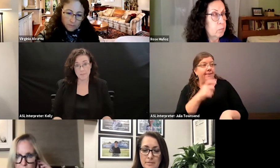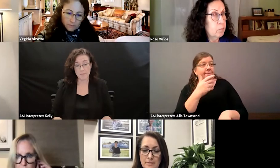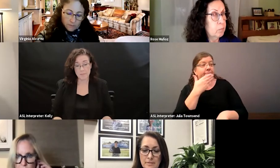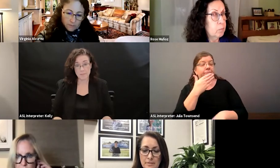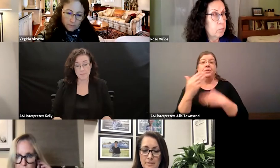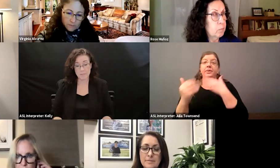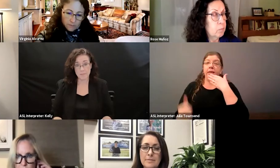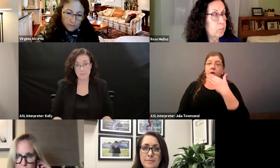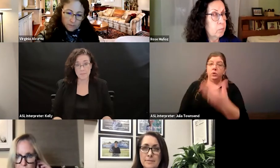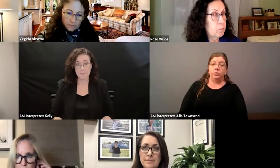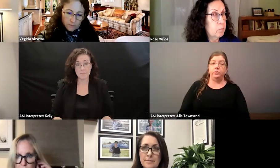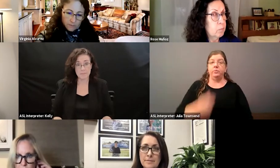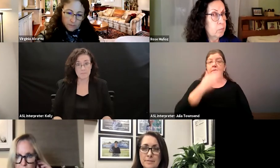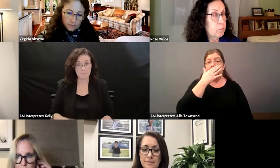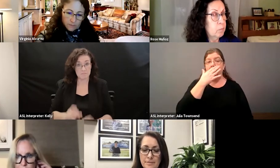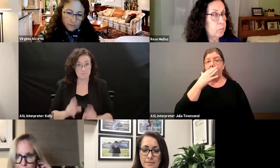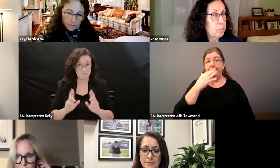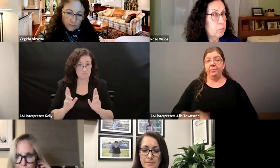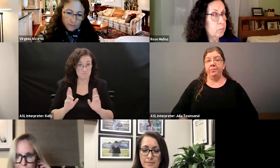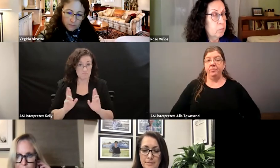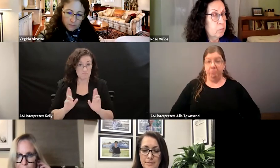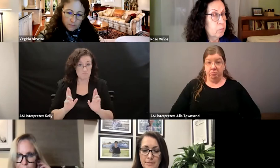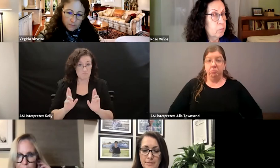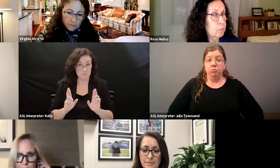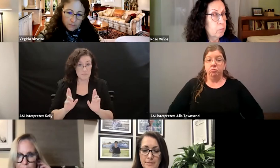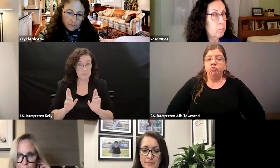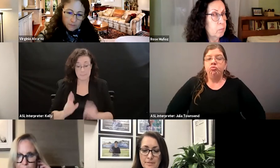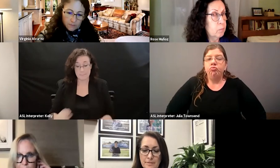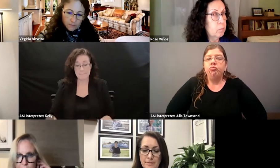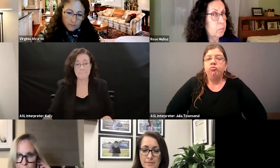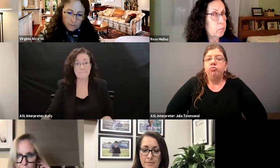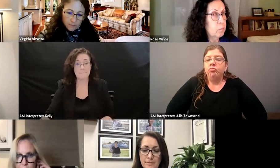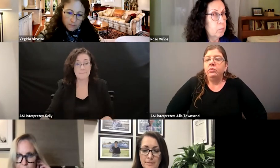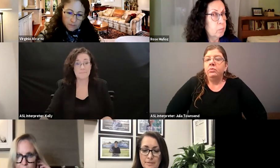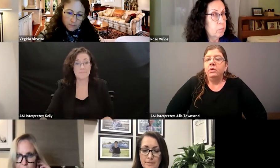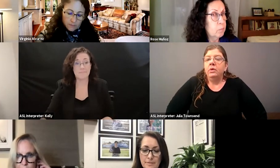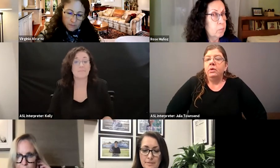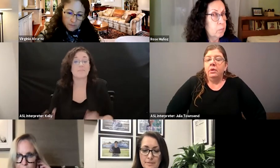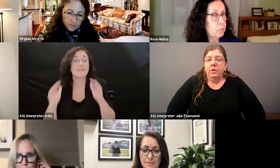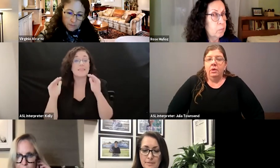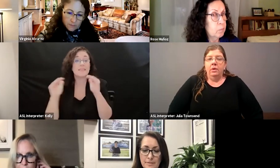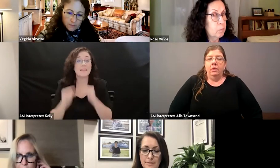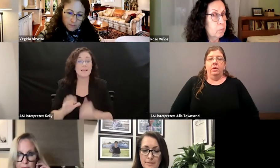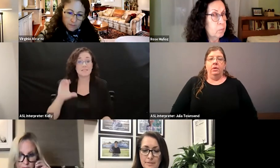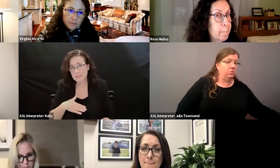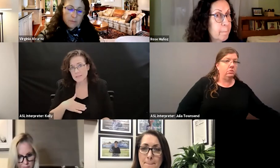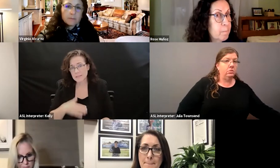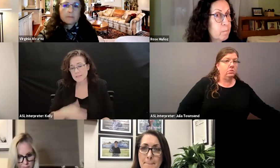you the next speaker is cristina ceballos